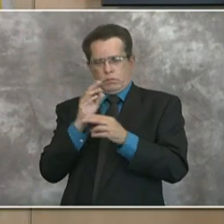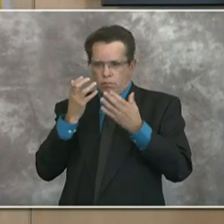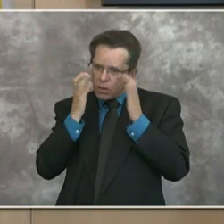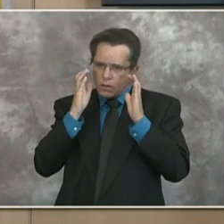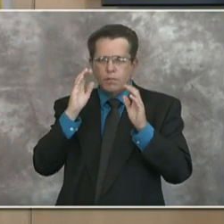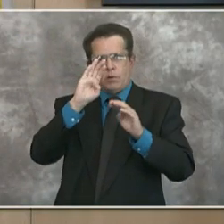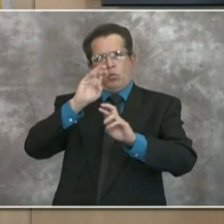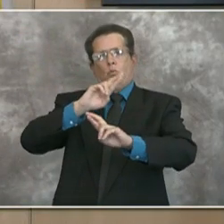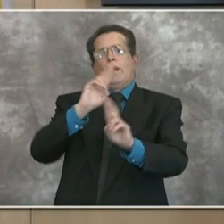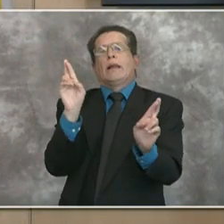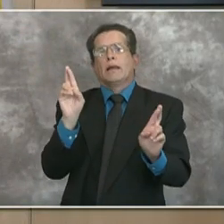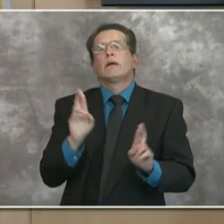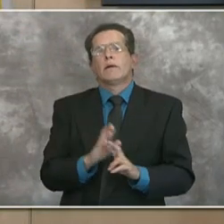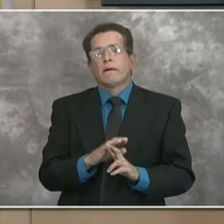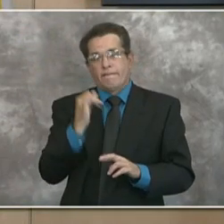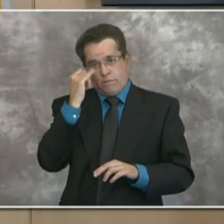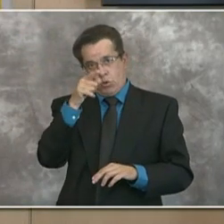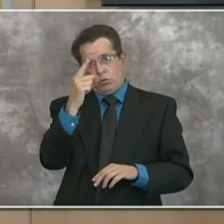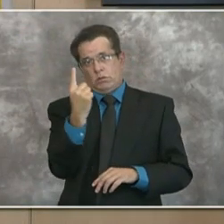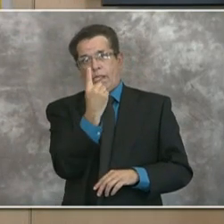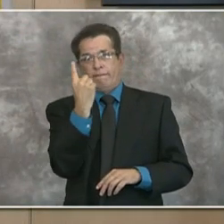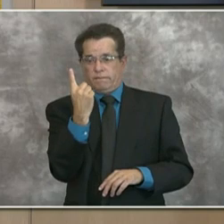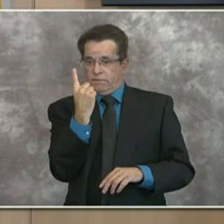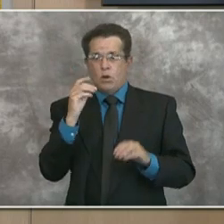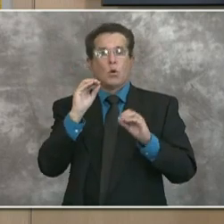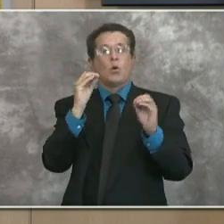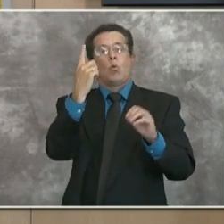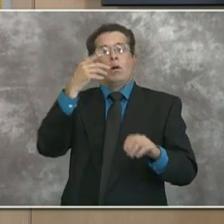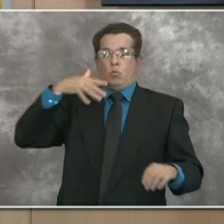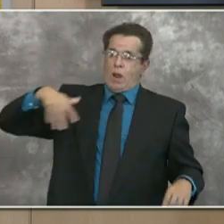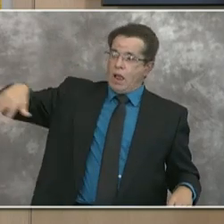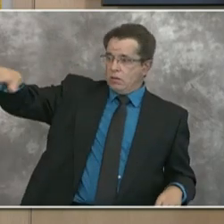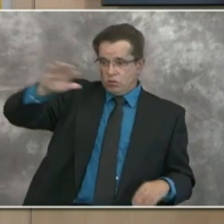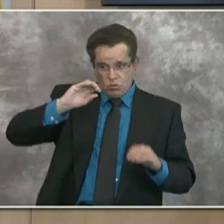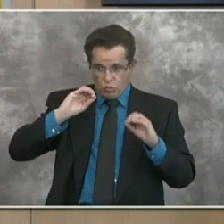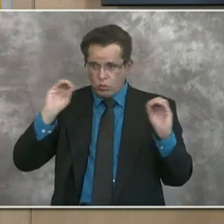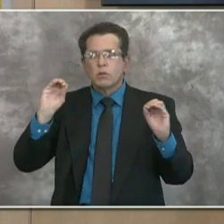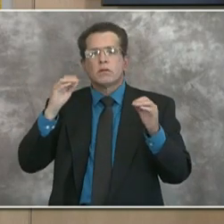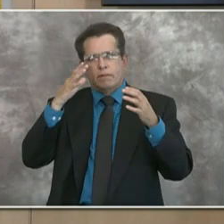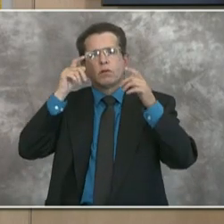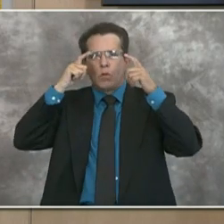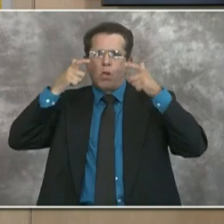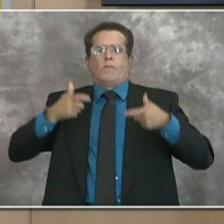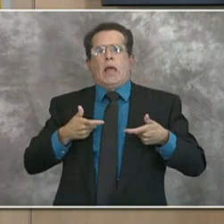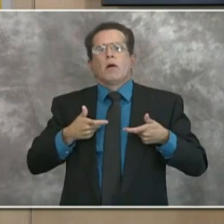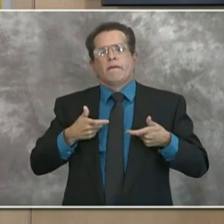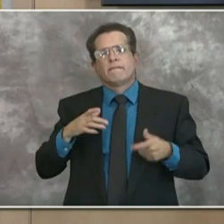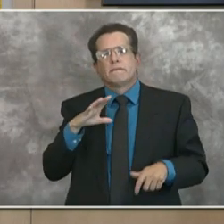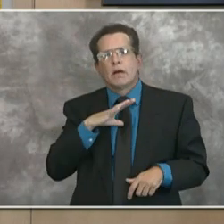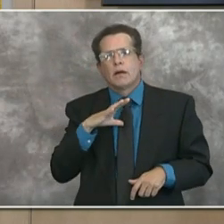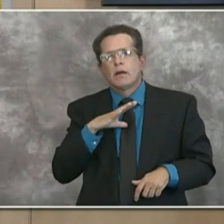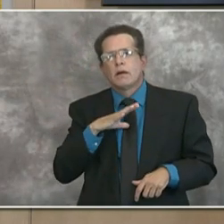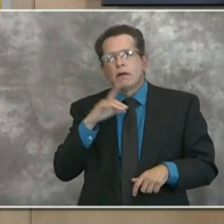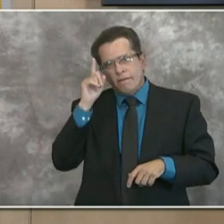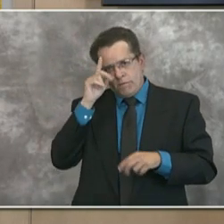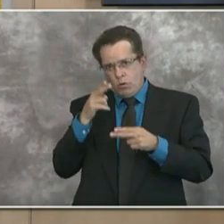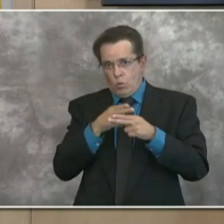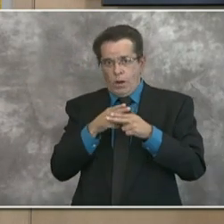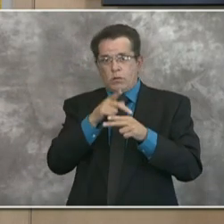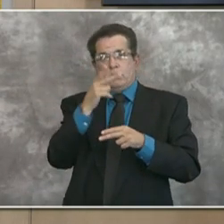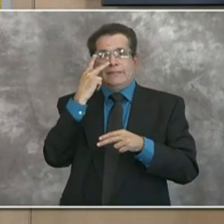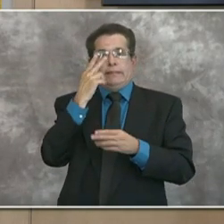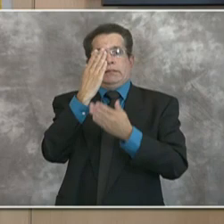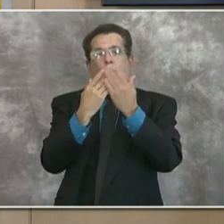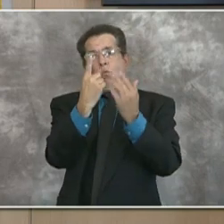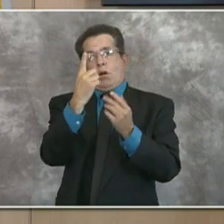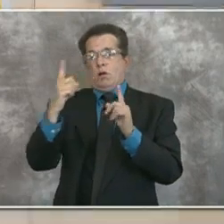ready. Now, if you're walking by yourself and there's no one around, it's okay to lower the mask. But as soon as you see